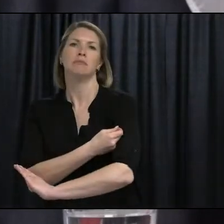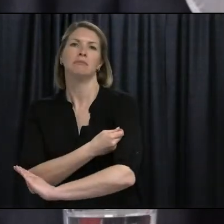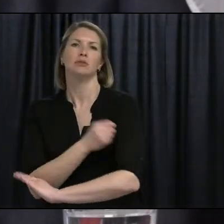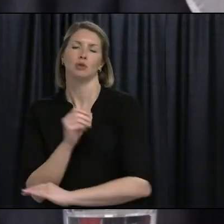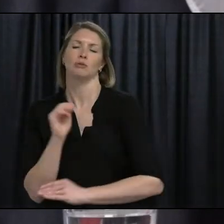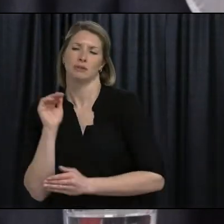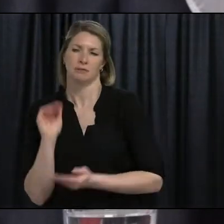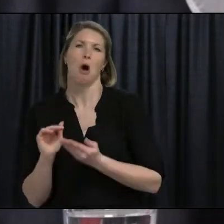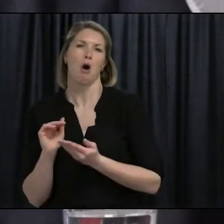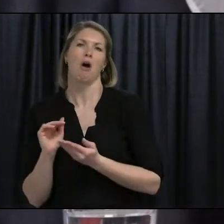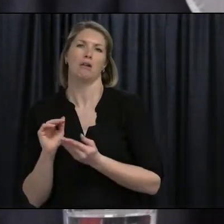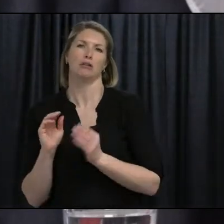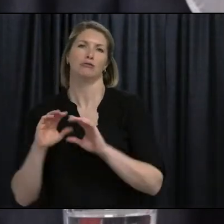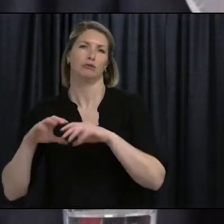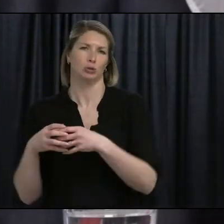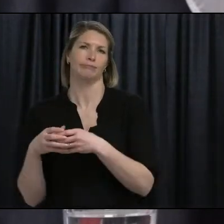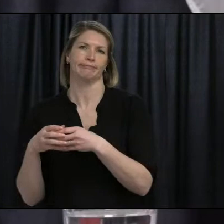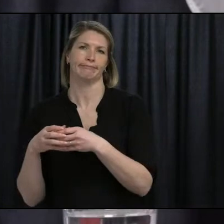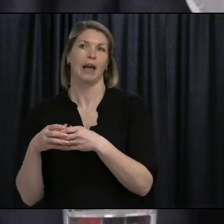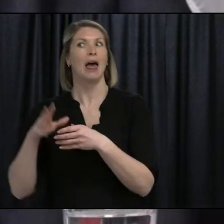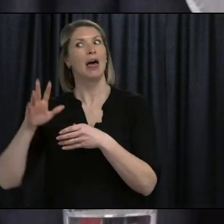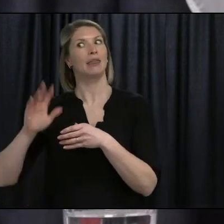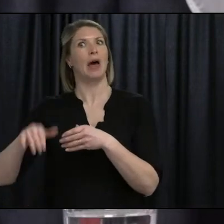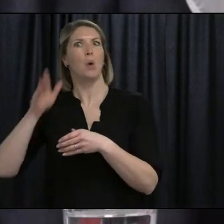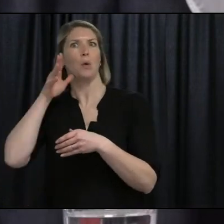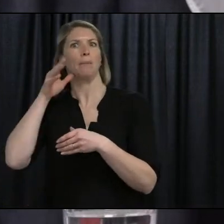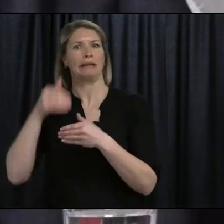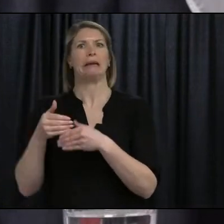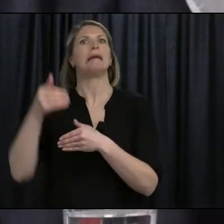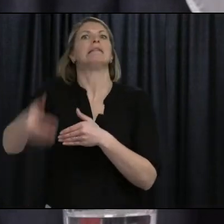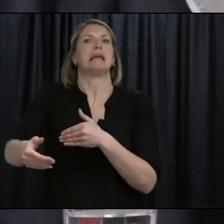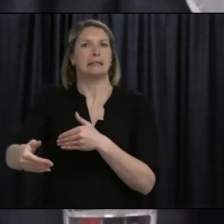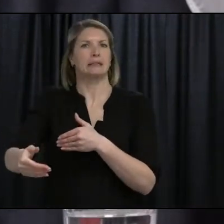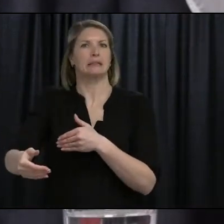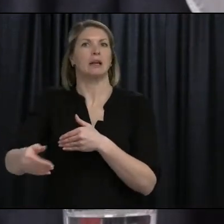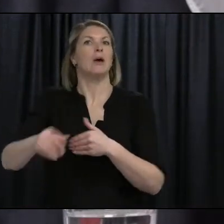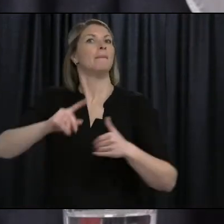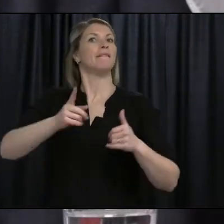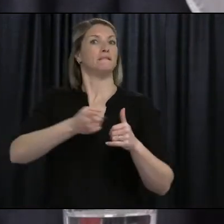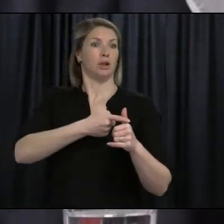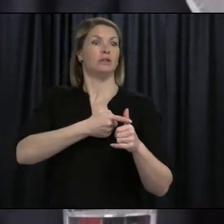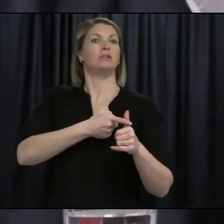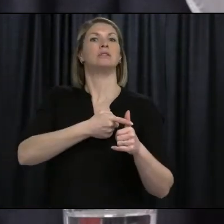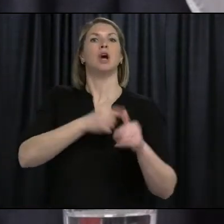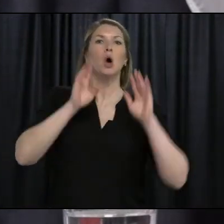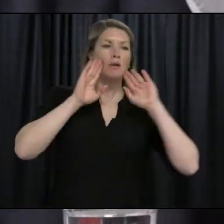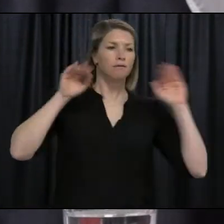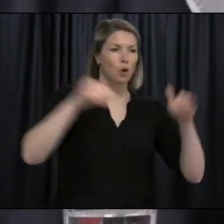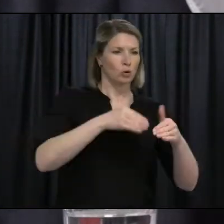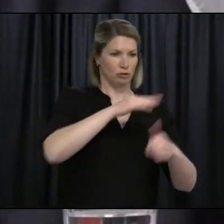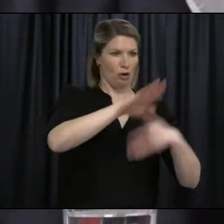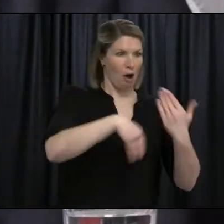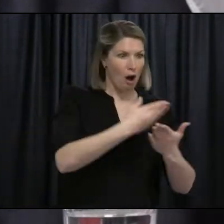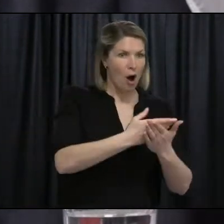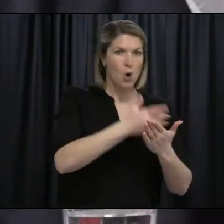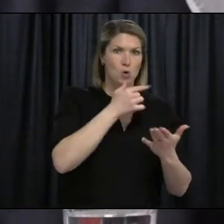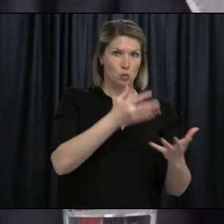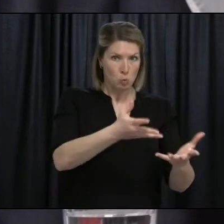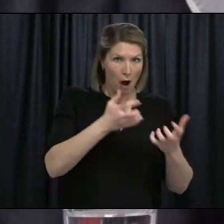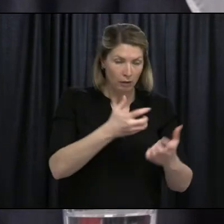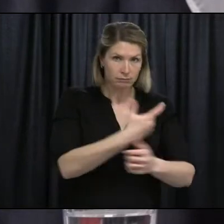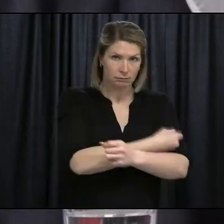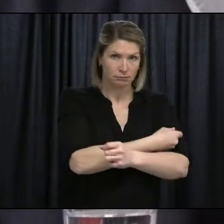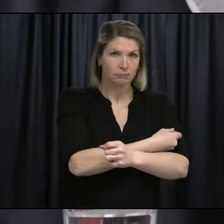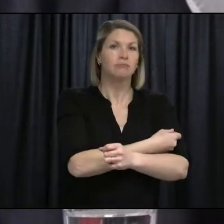the task for the next phase. But we're back on track now for July the 1st for everybody who's eligible who wants